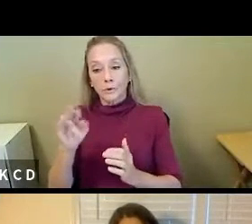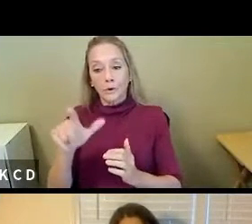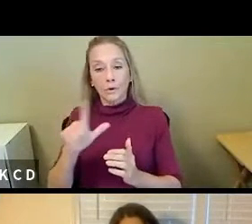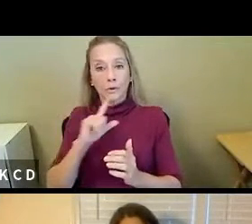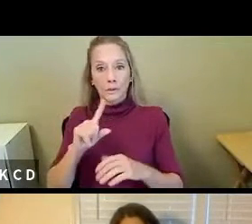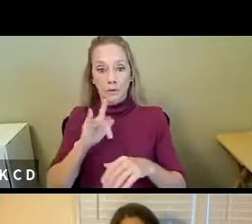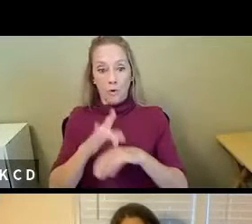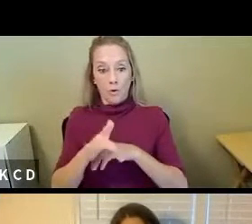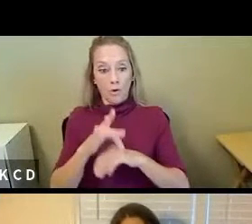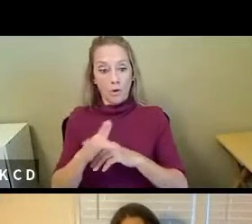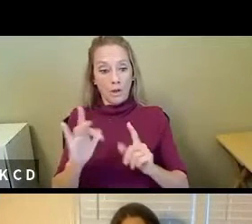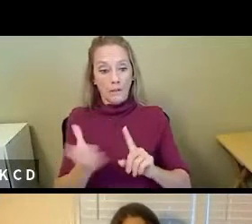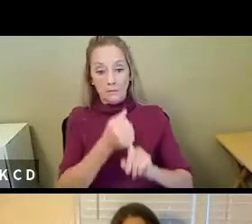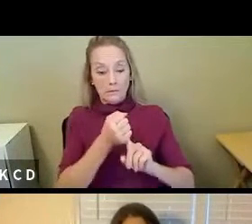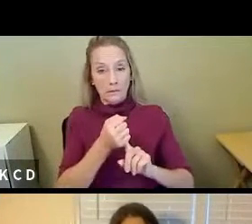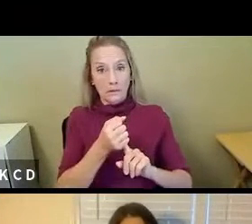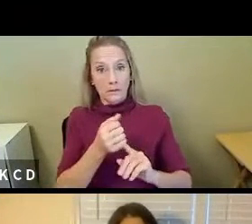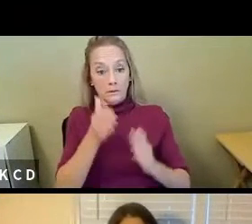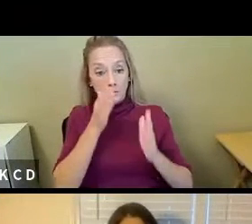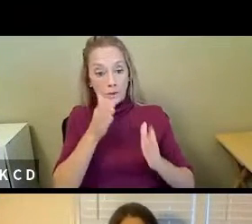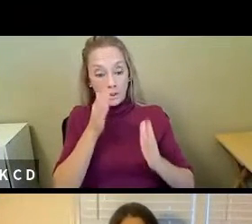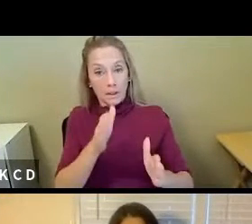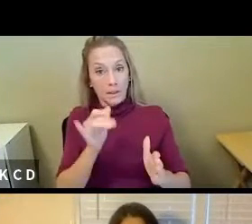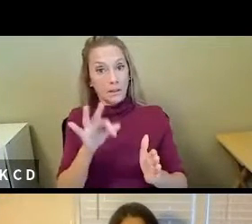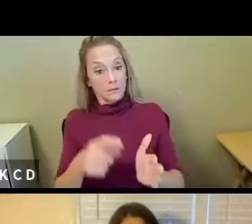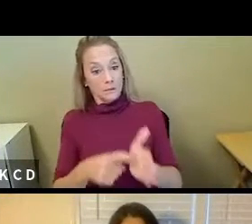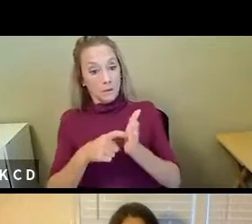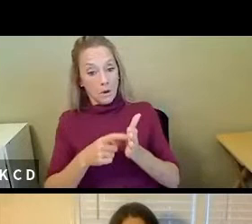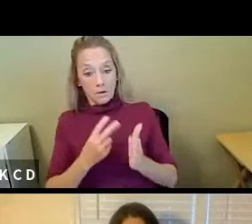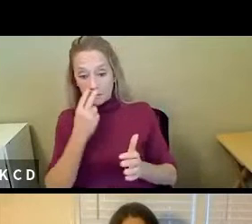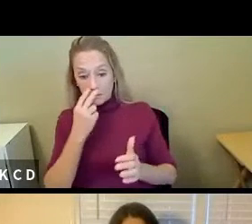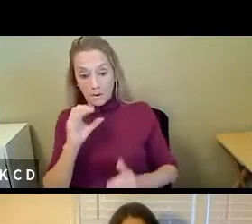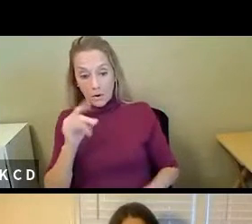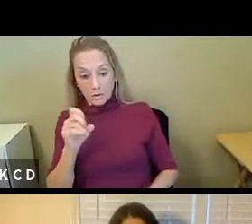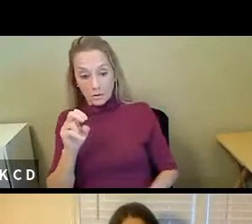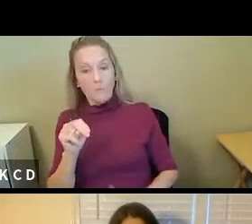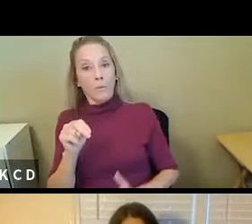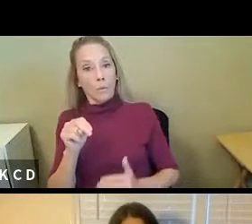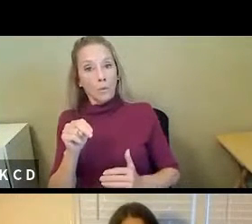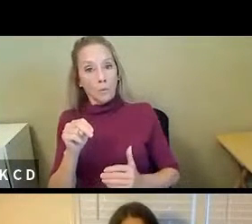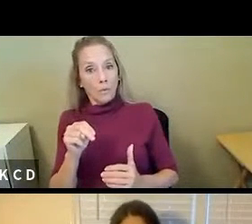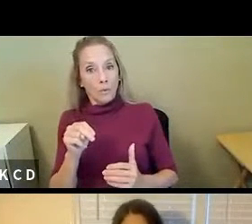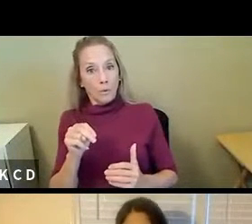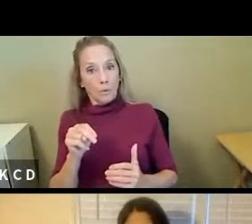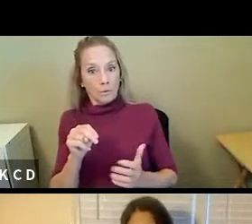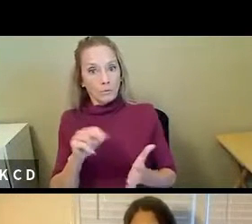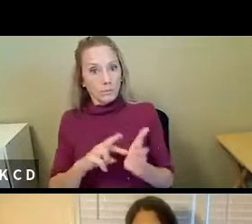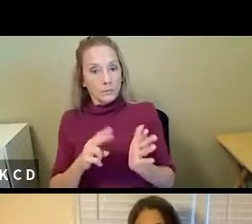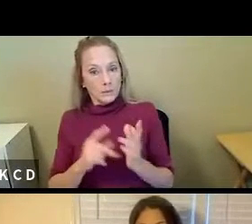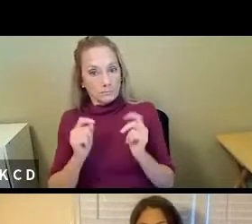so really, if there's an oxygen requirement, then that's an indication